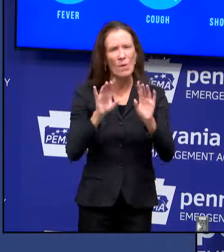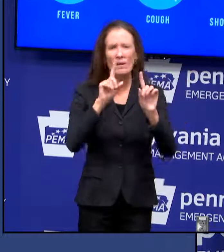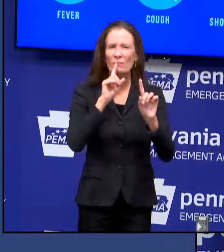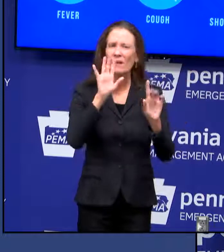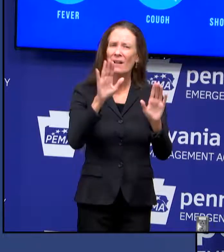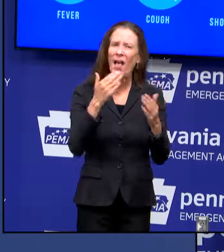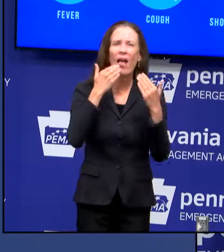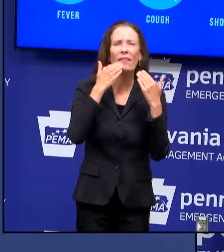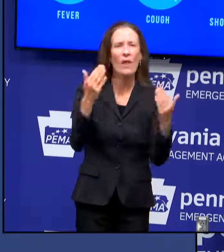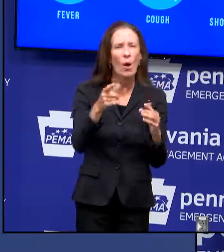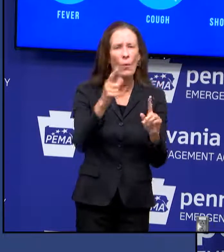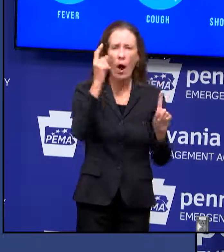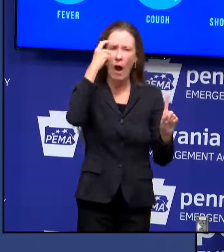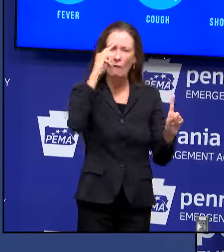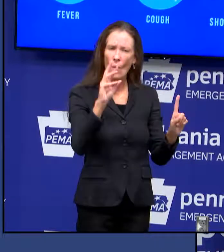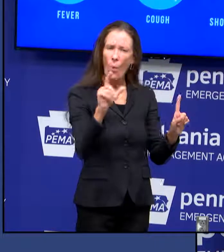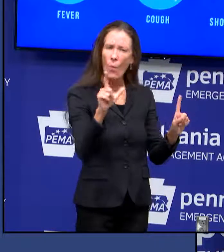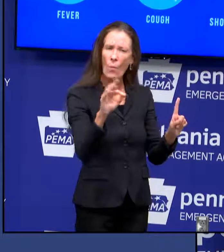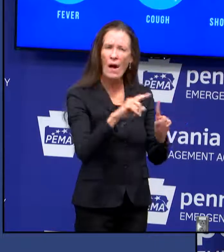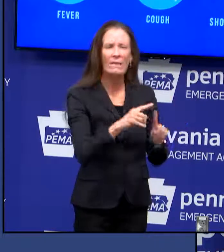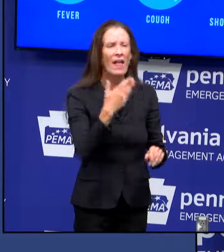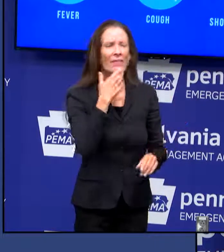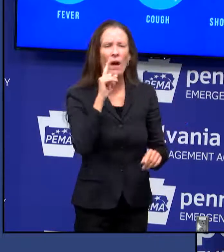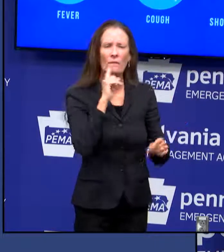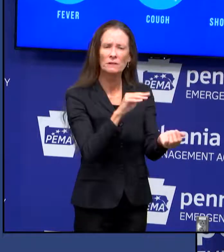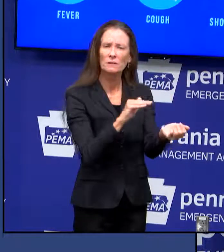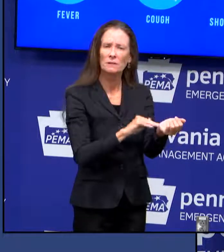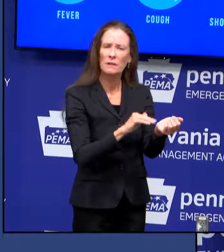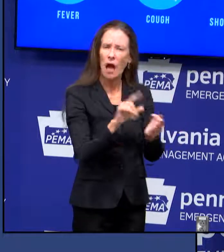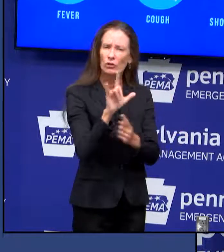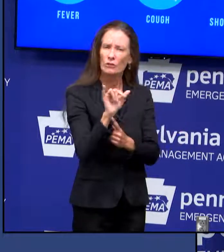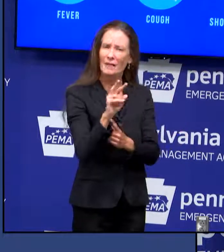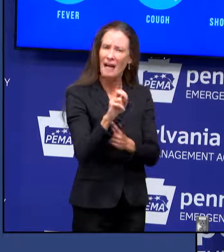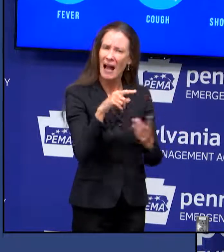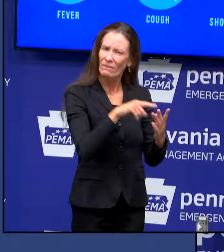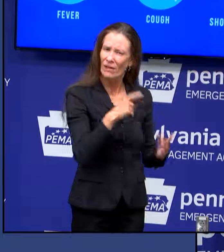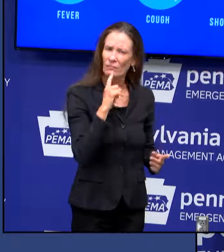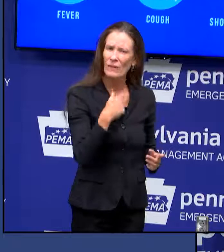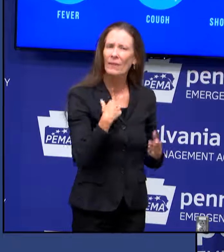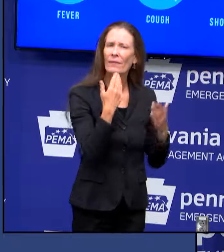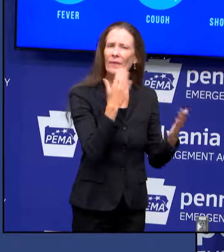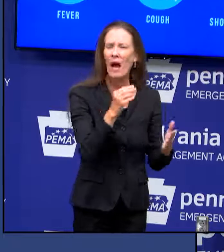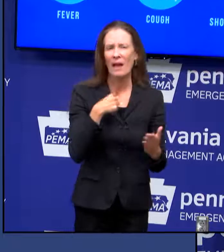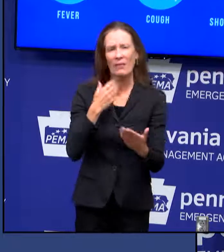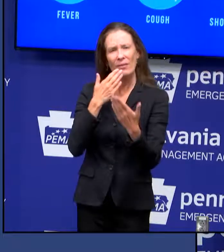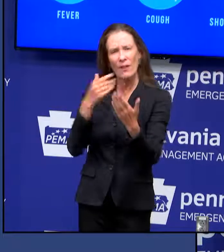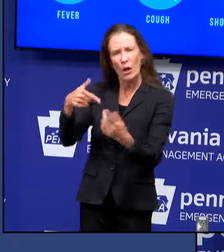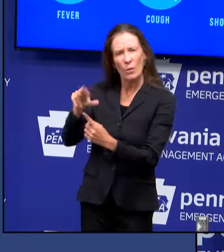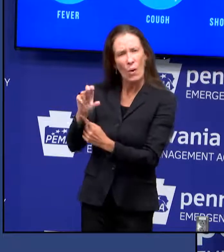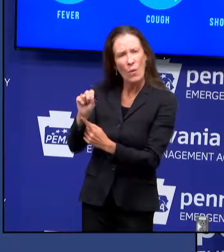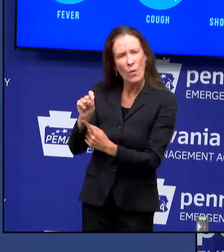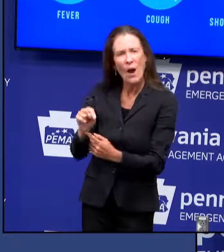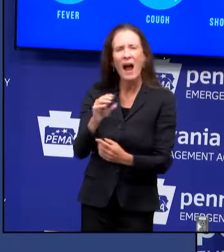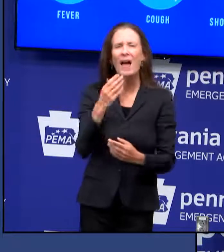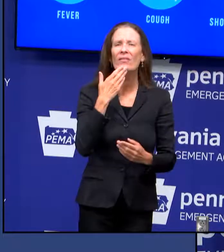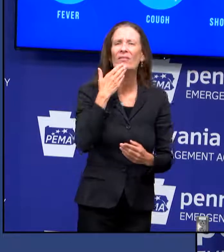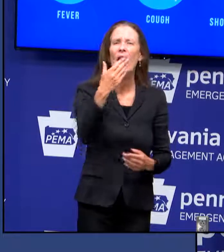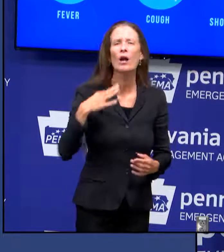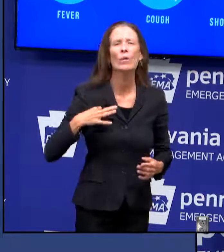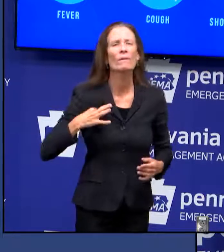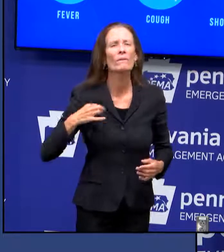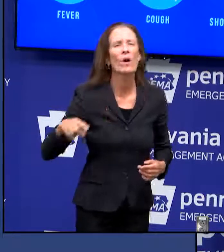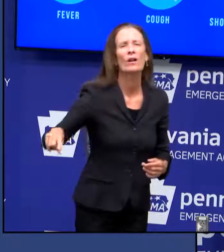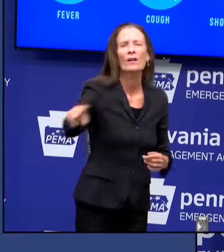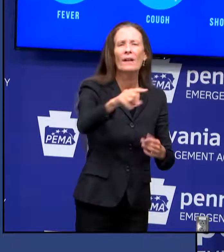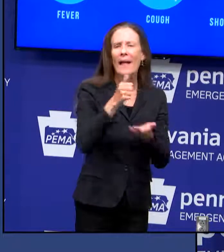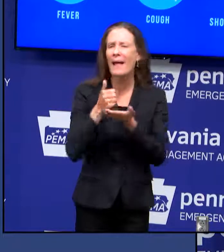Levine, and also our partners at Quest, in addition to the hundreds of volunteers and associates across the state of Pennsylvania who are supporting these efforts